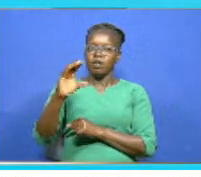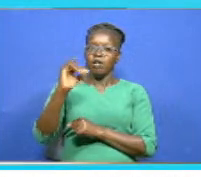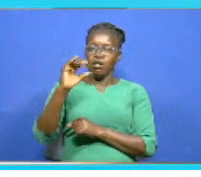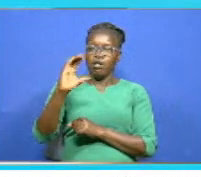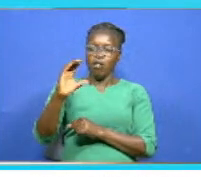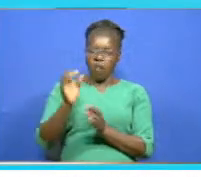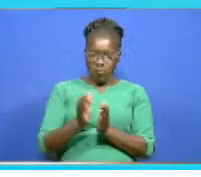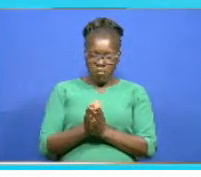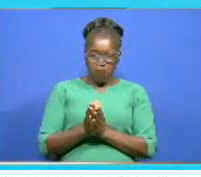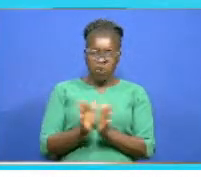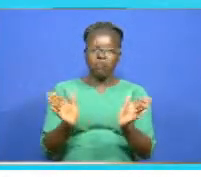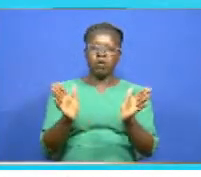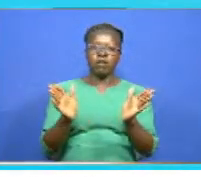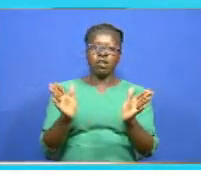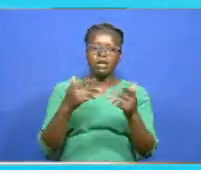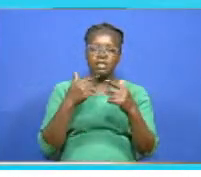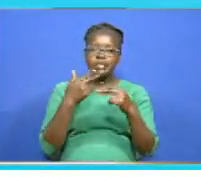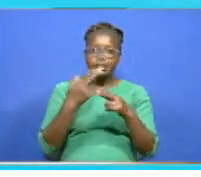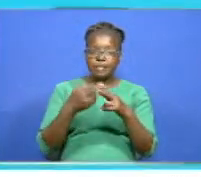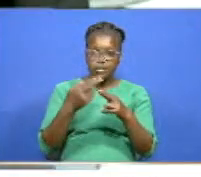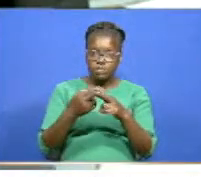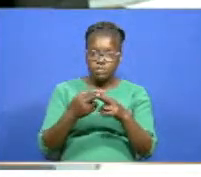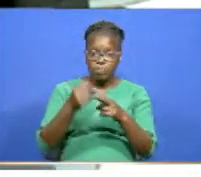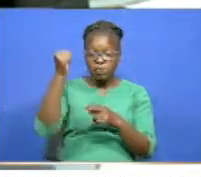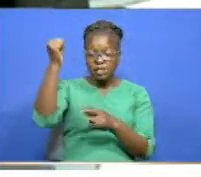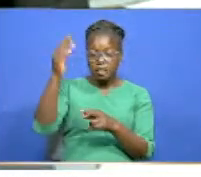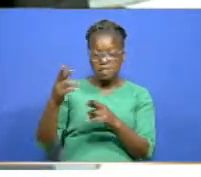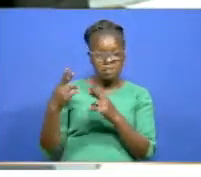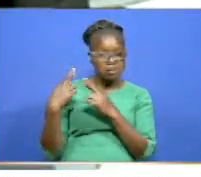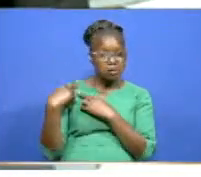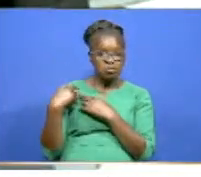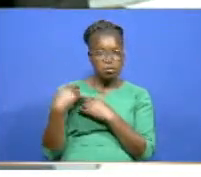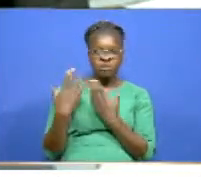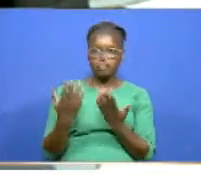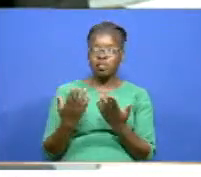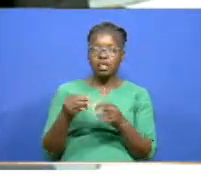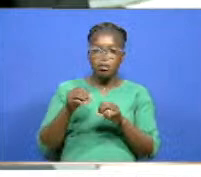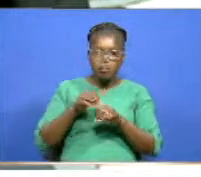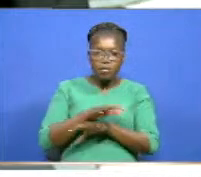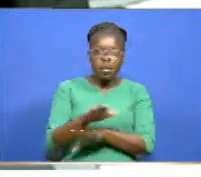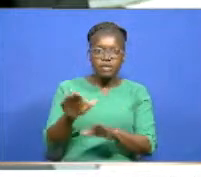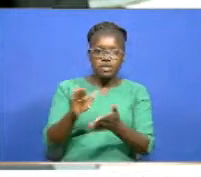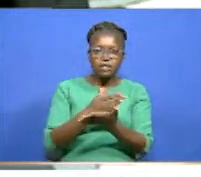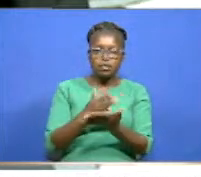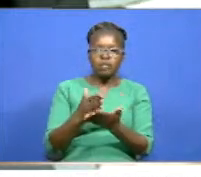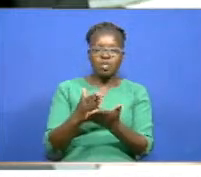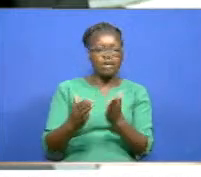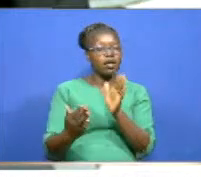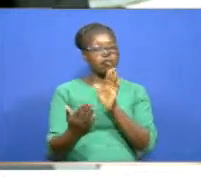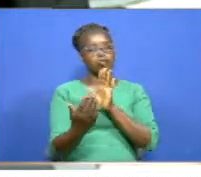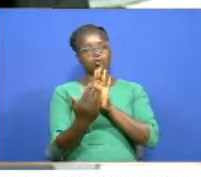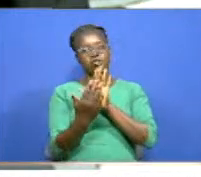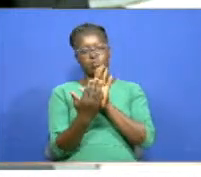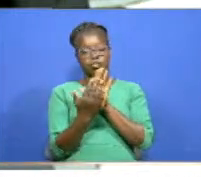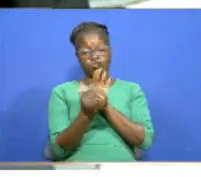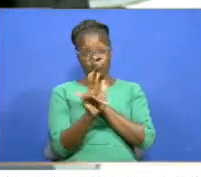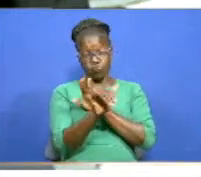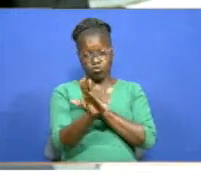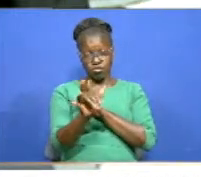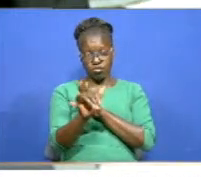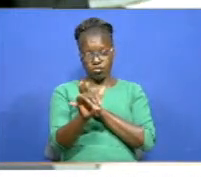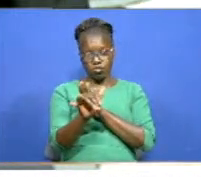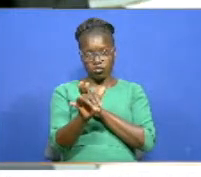those politicians, and because they've talked about a multi-sectoral approach, he wants that those who